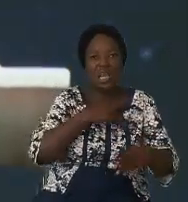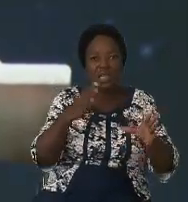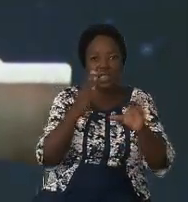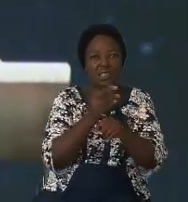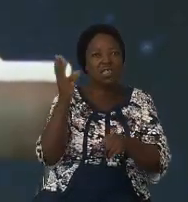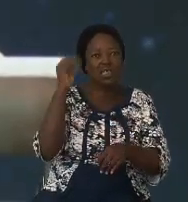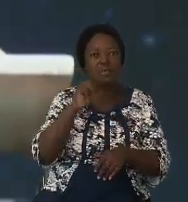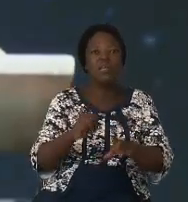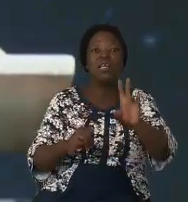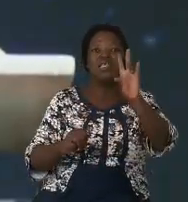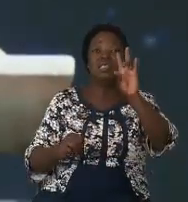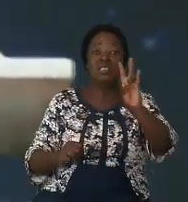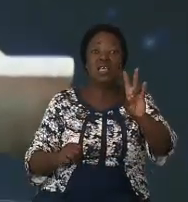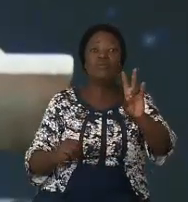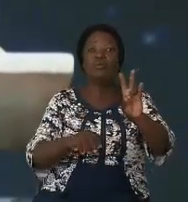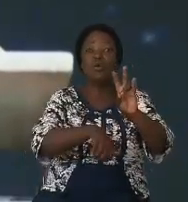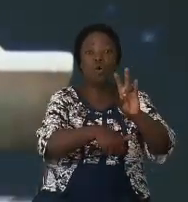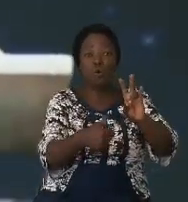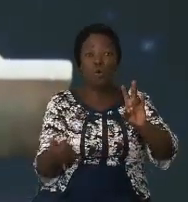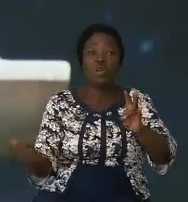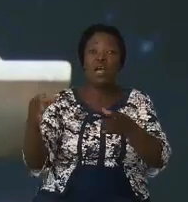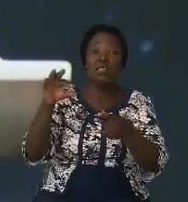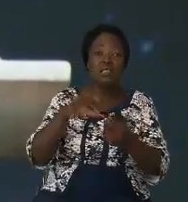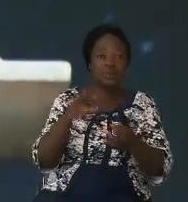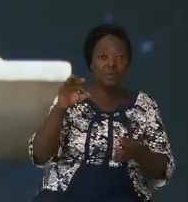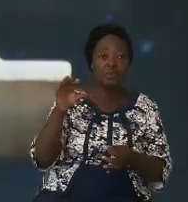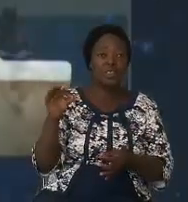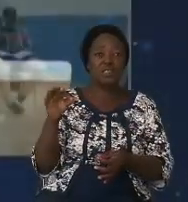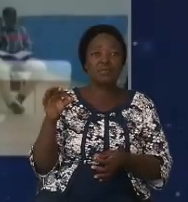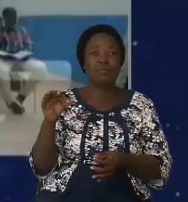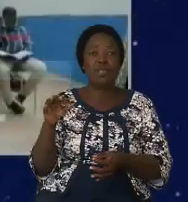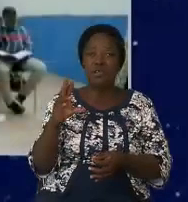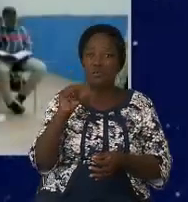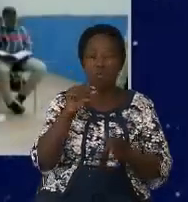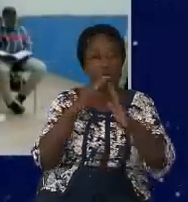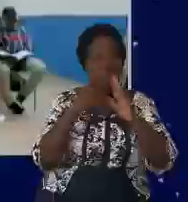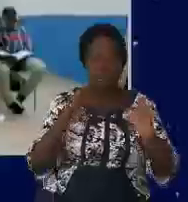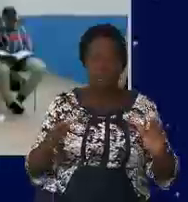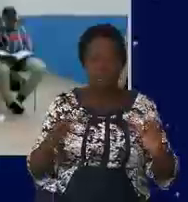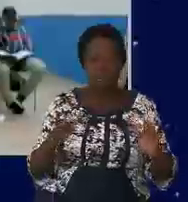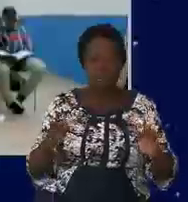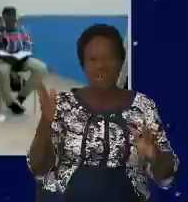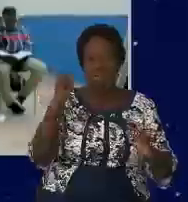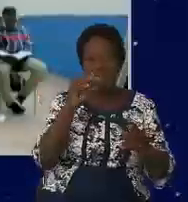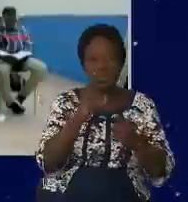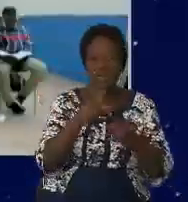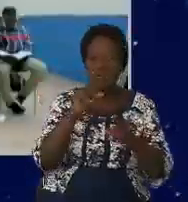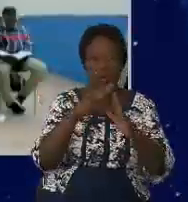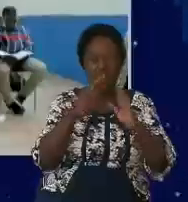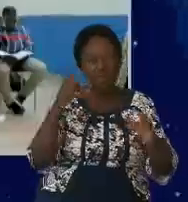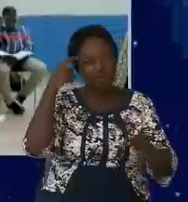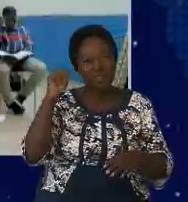then goeth he and taketh him seven other spirits. Did you?